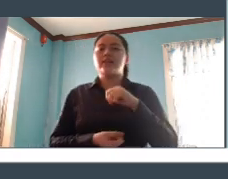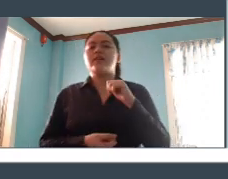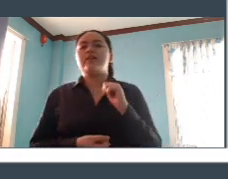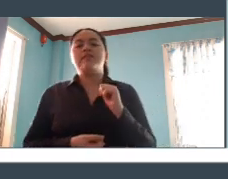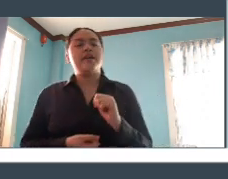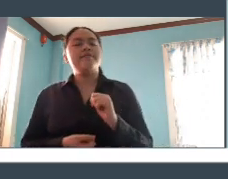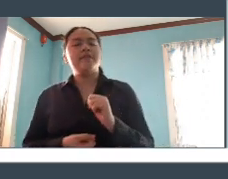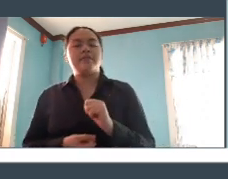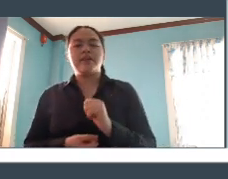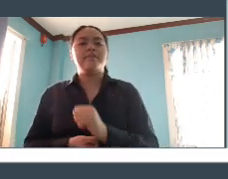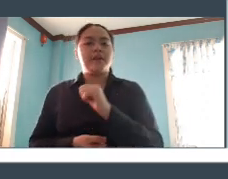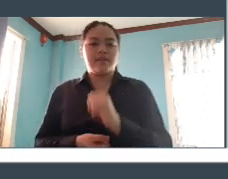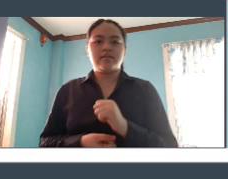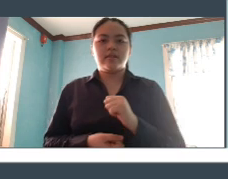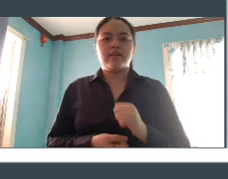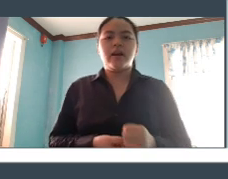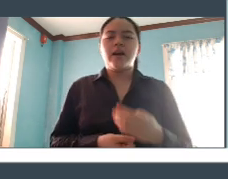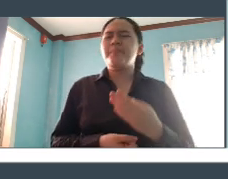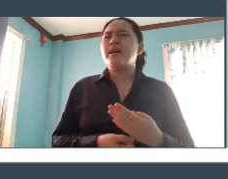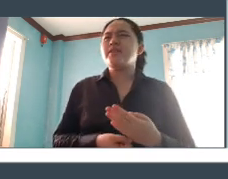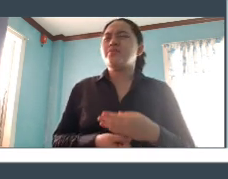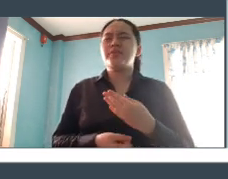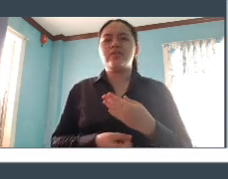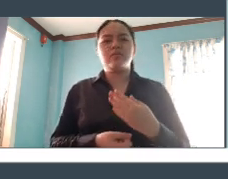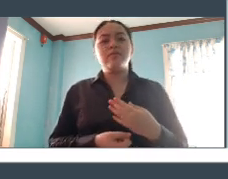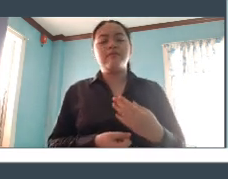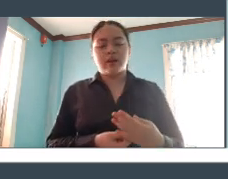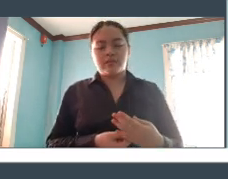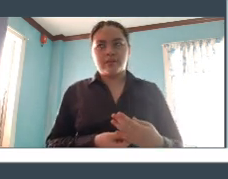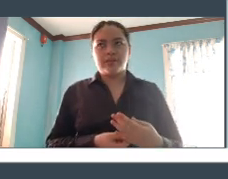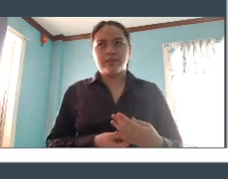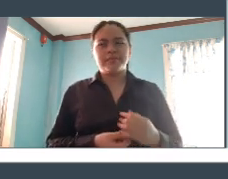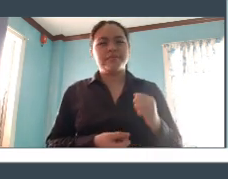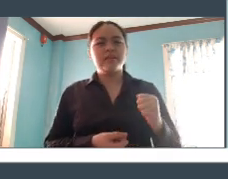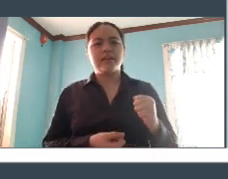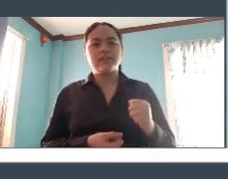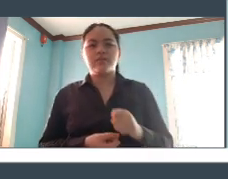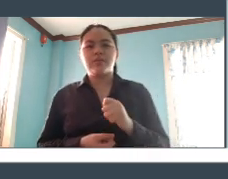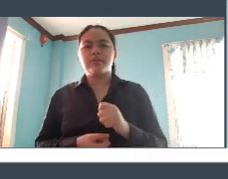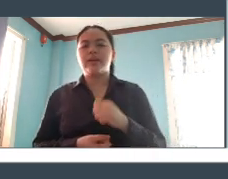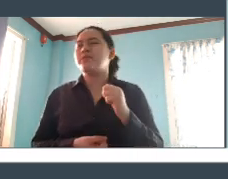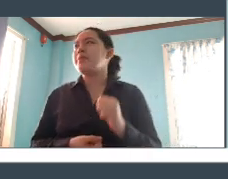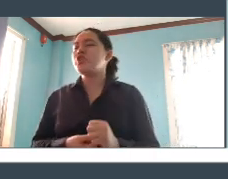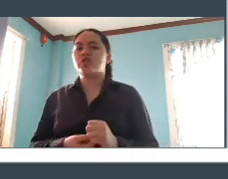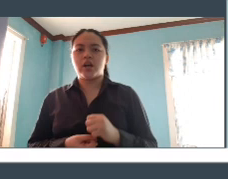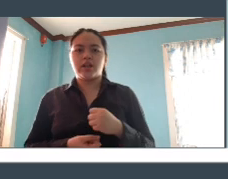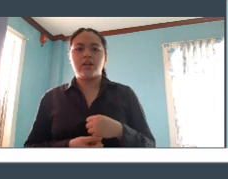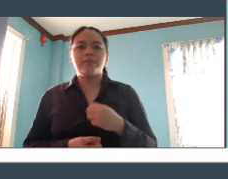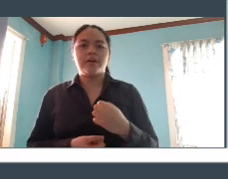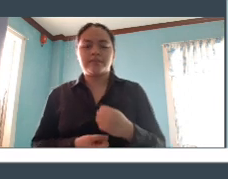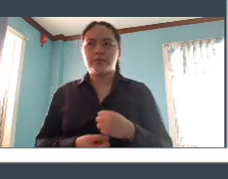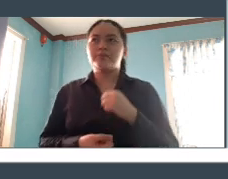the non-flowering plants. A plant with no flower relies on a